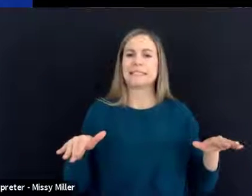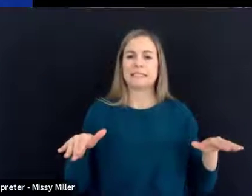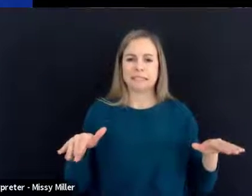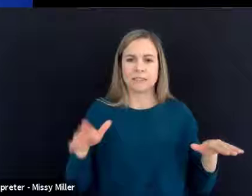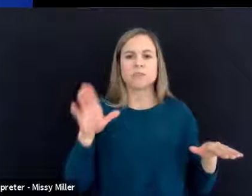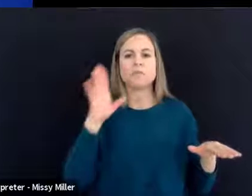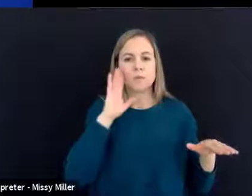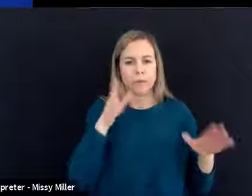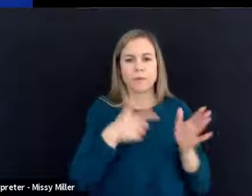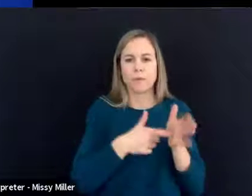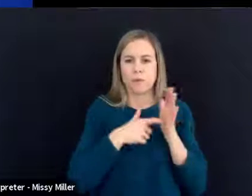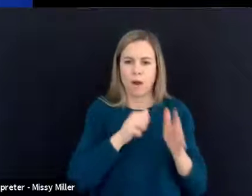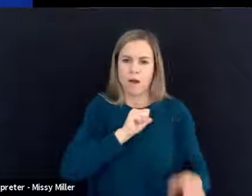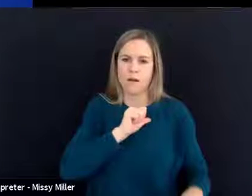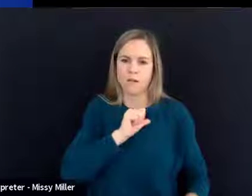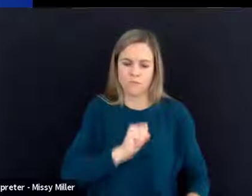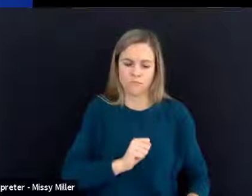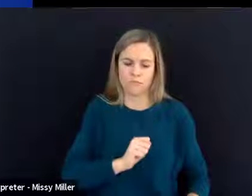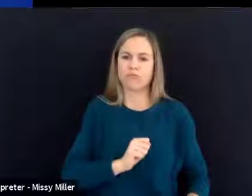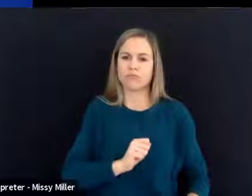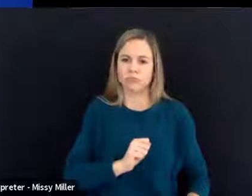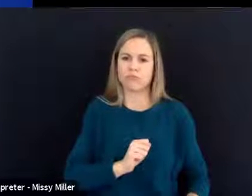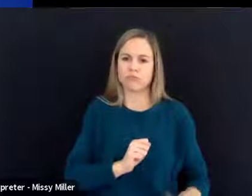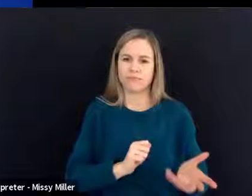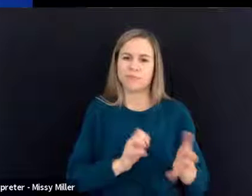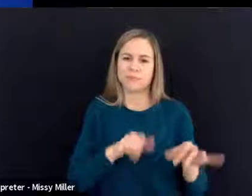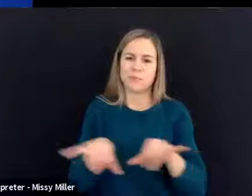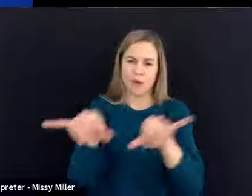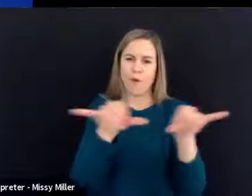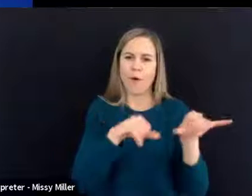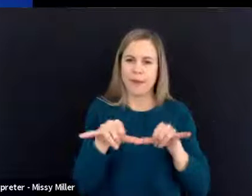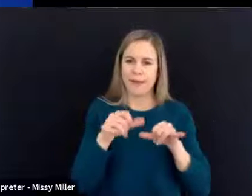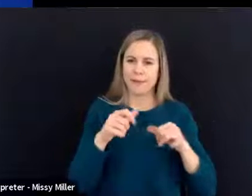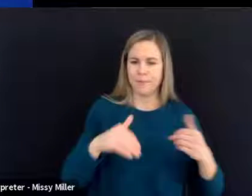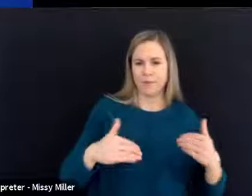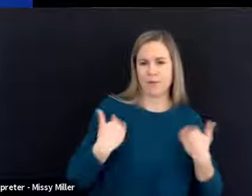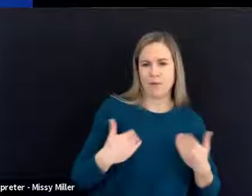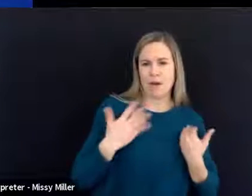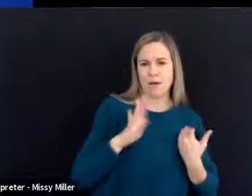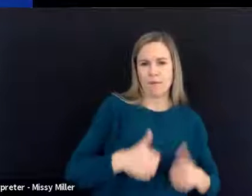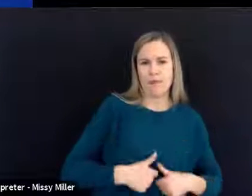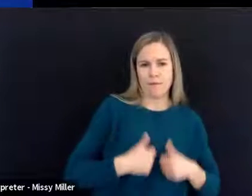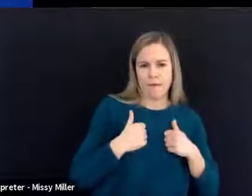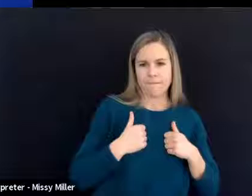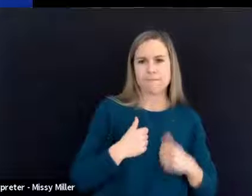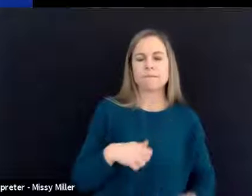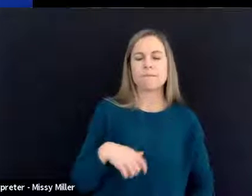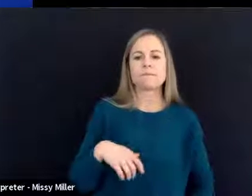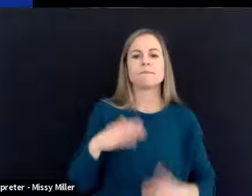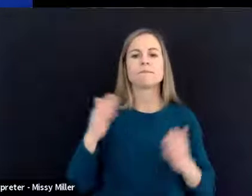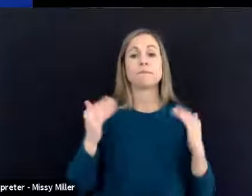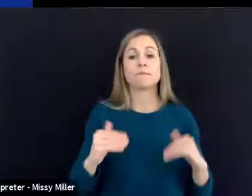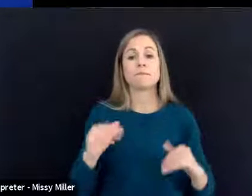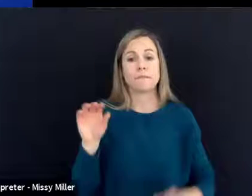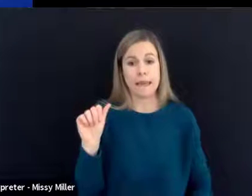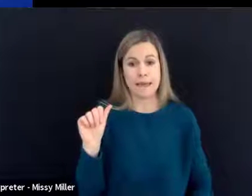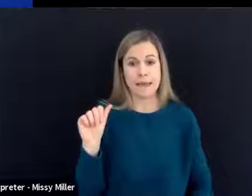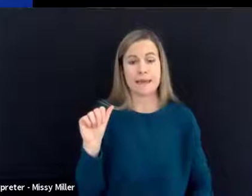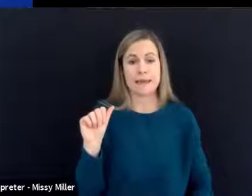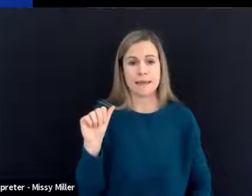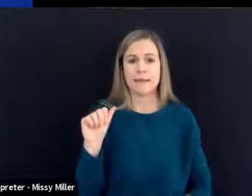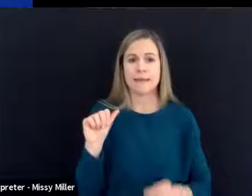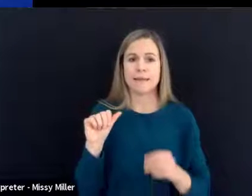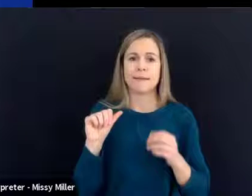not uncommon for them to have that happen and pretty early in life. The A really just means that they